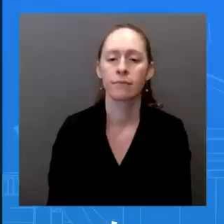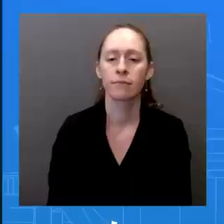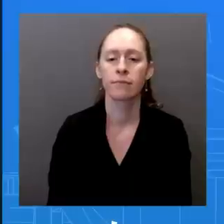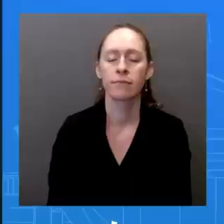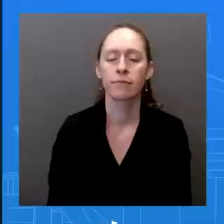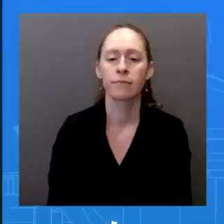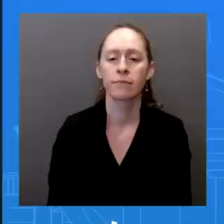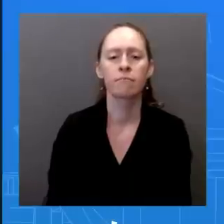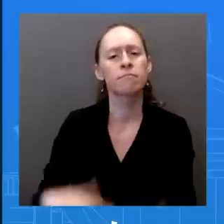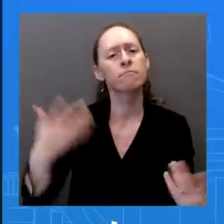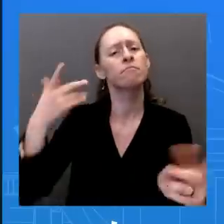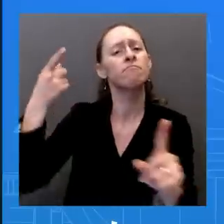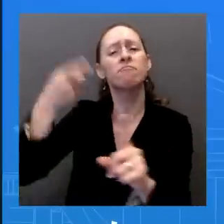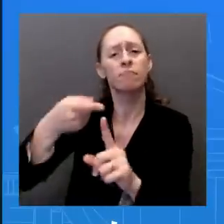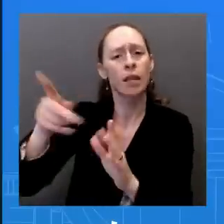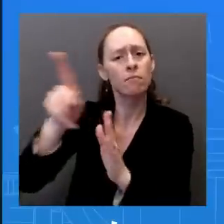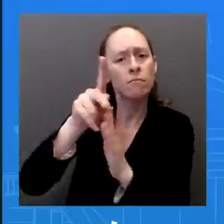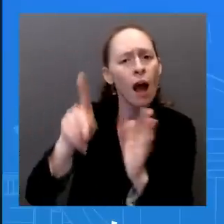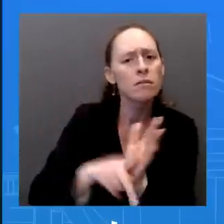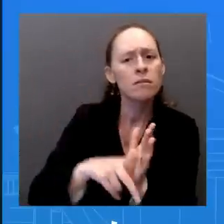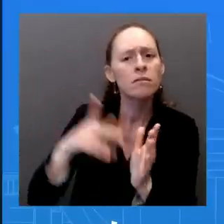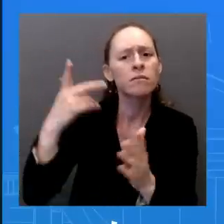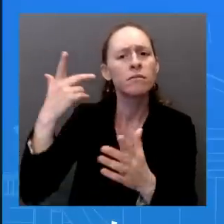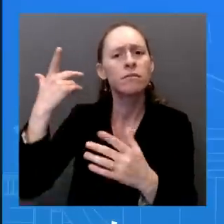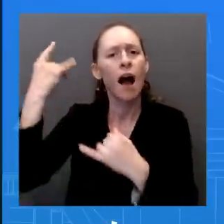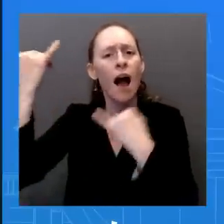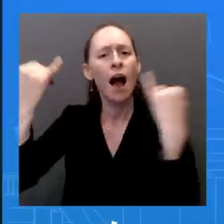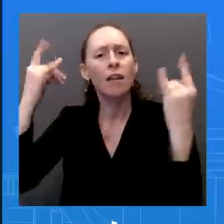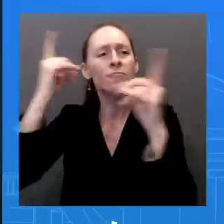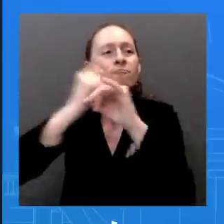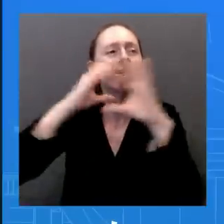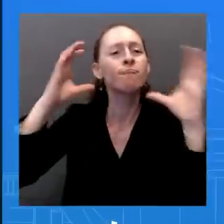against aggressors who seek to threaten, coerce, and